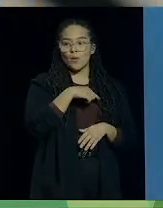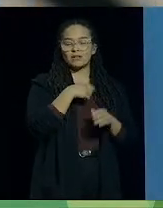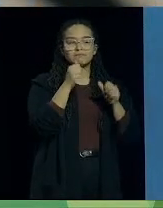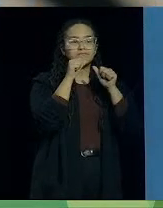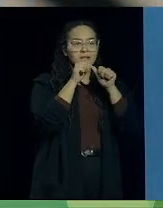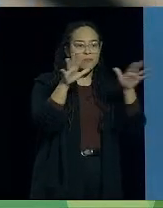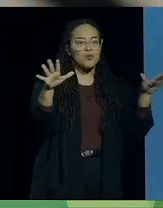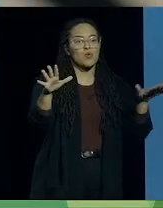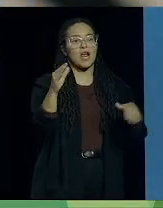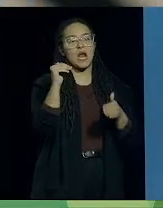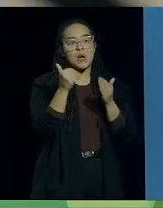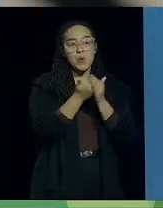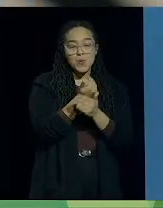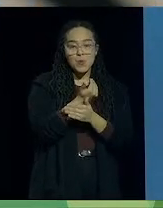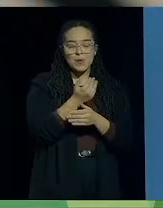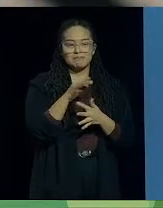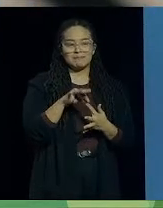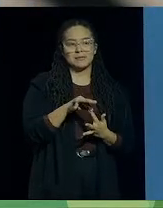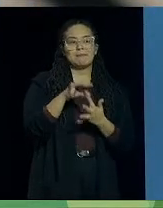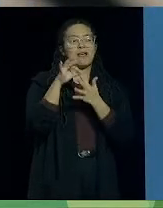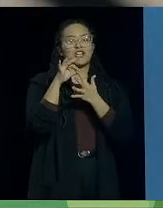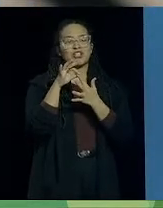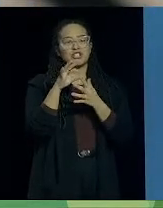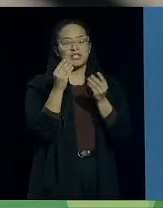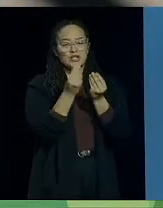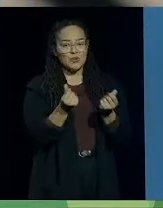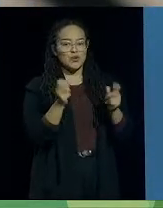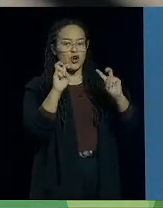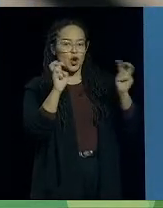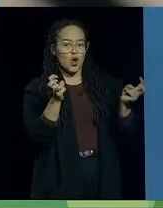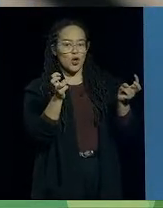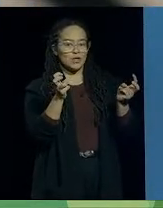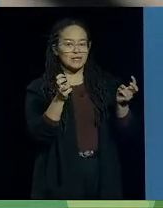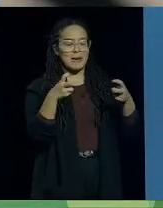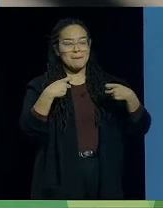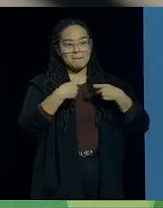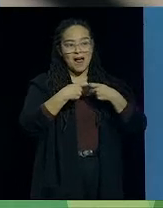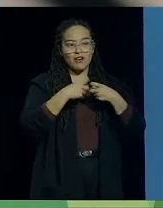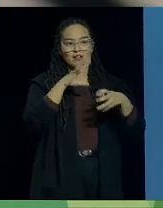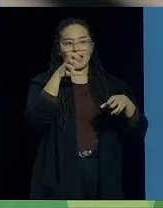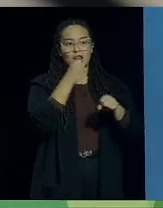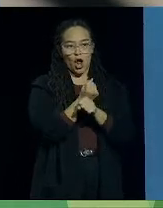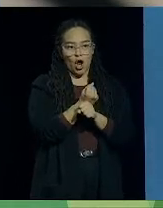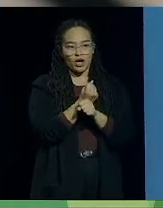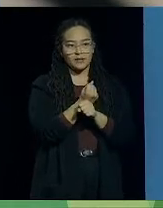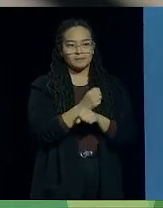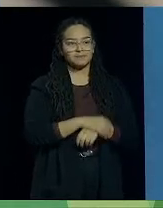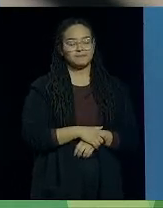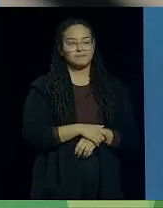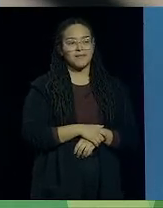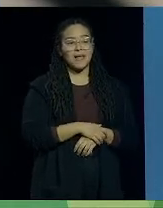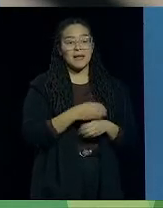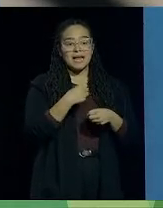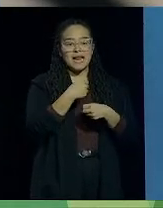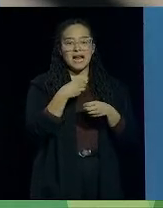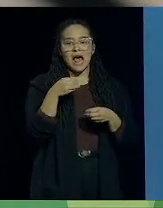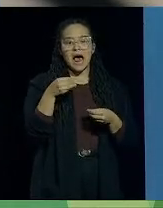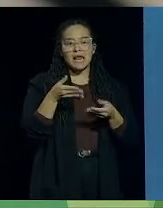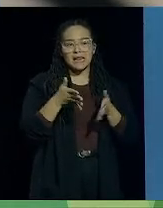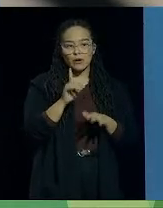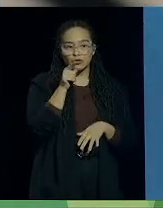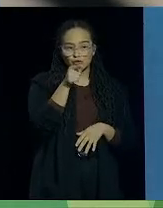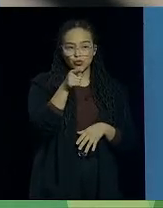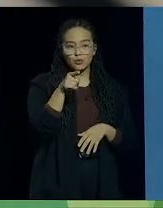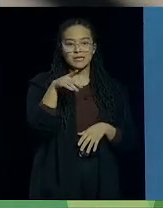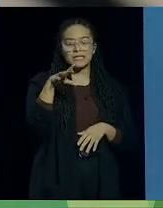are debuting a new, unique solution called Battery Lock. It enables you